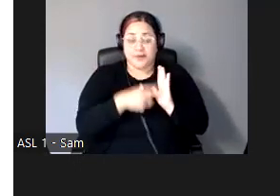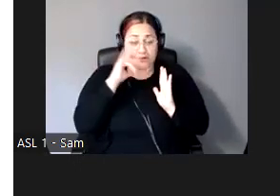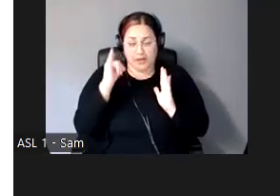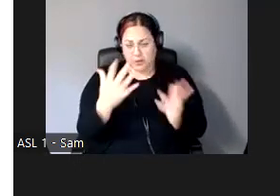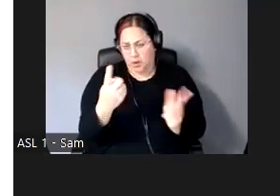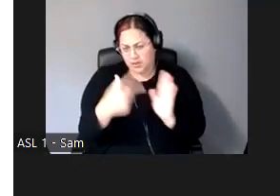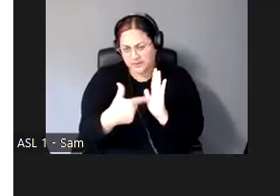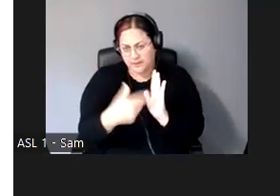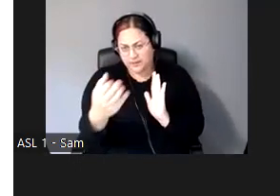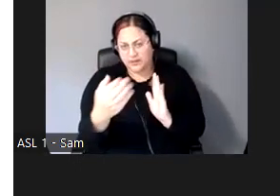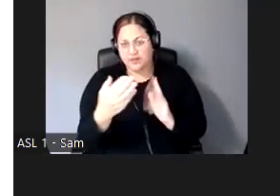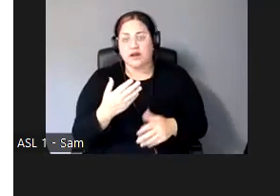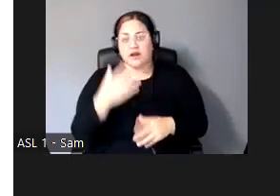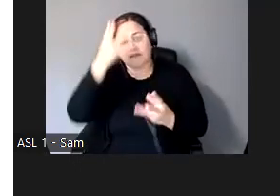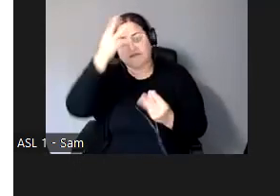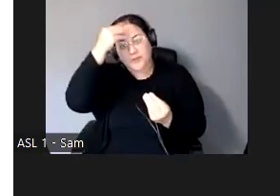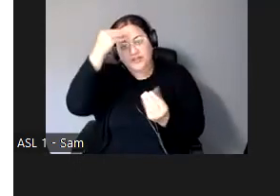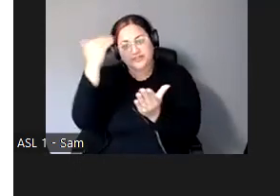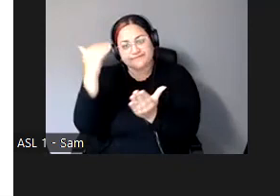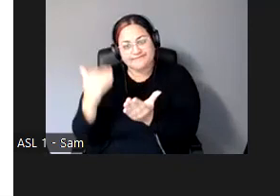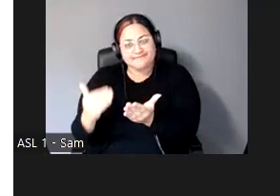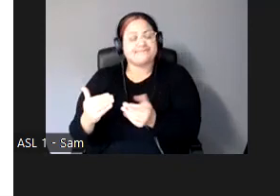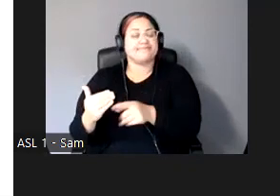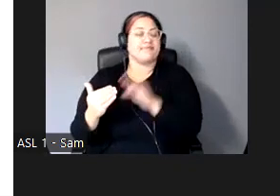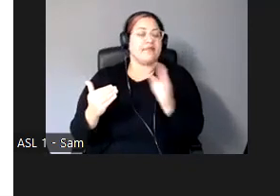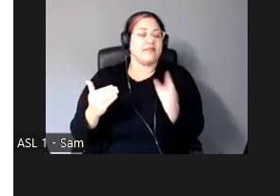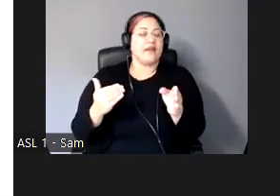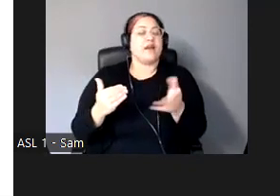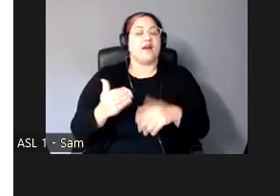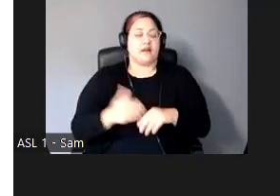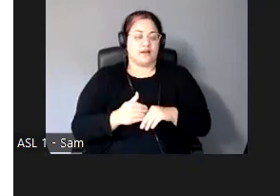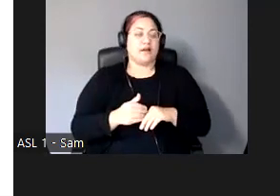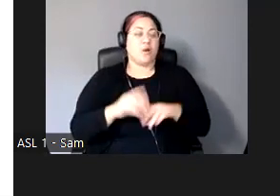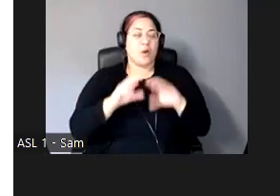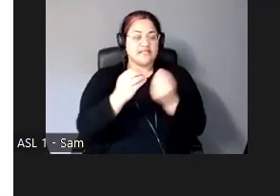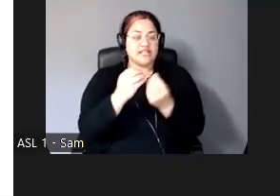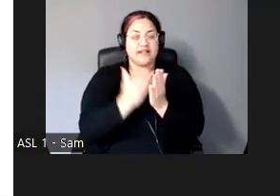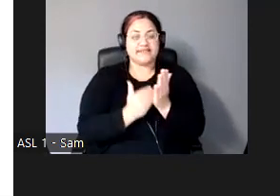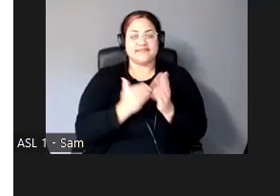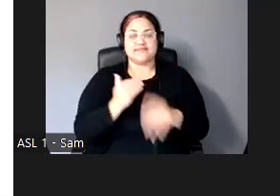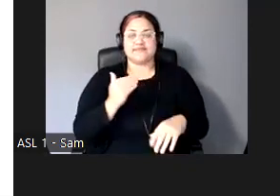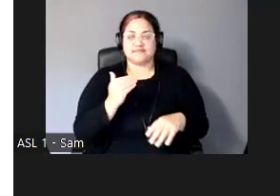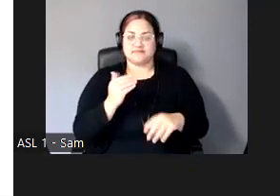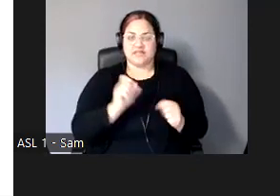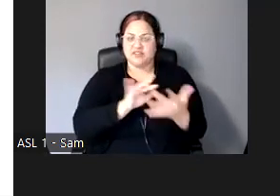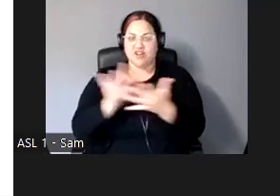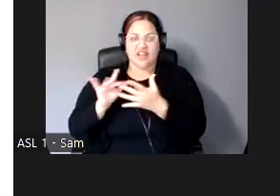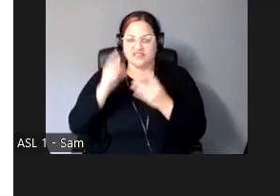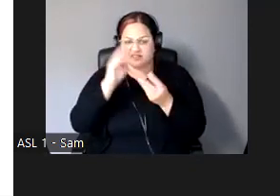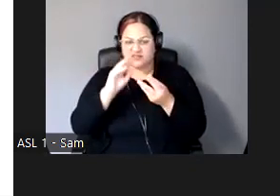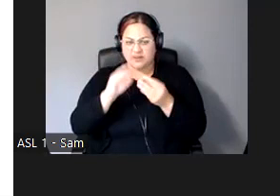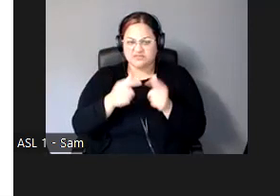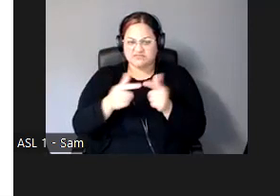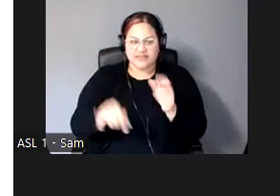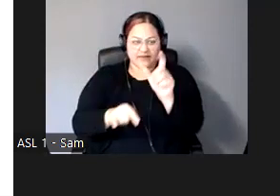download. We have a resource guide on different all forms of abuse. And you can find all these tools, as I said, on our